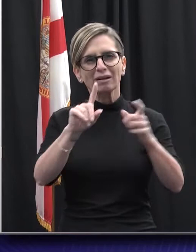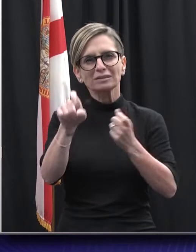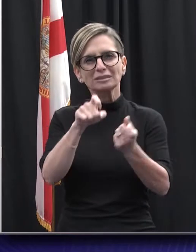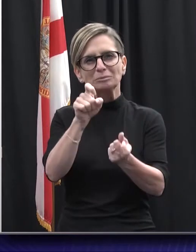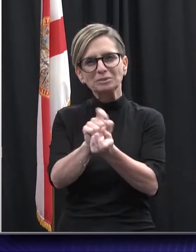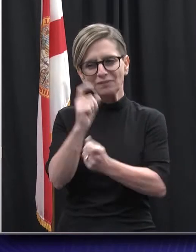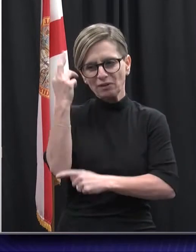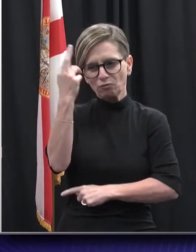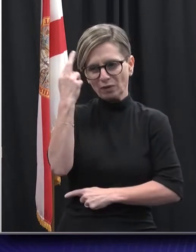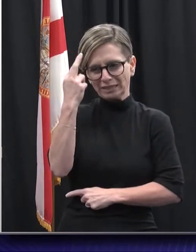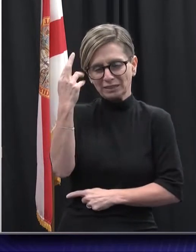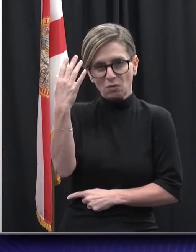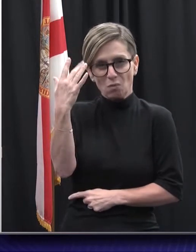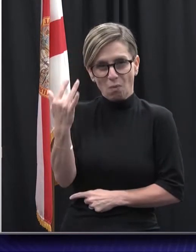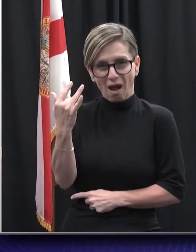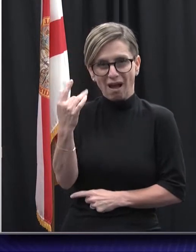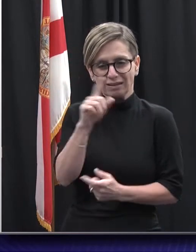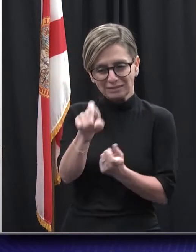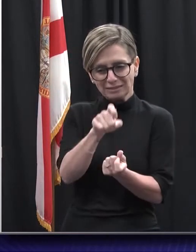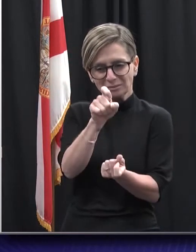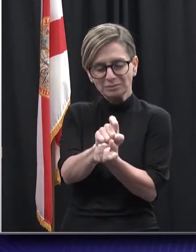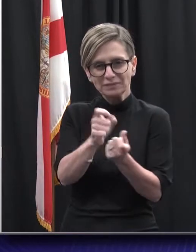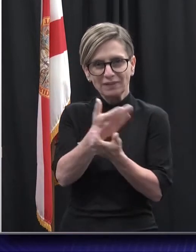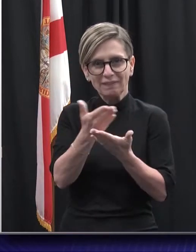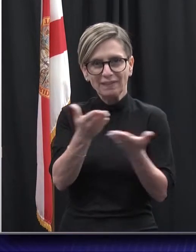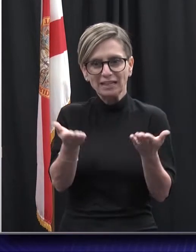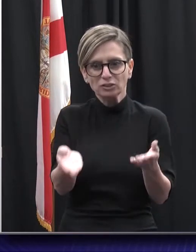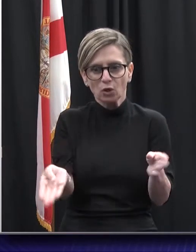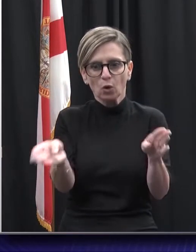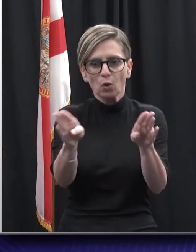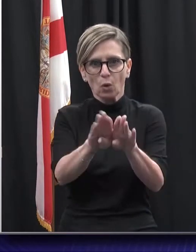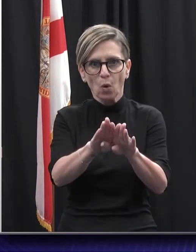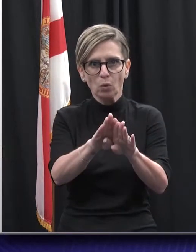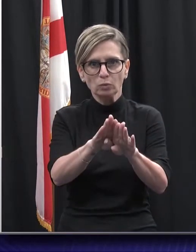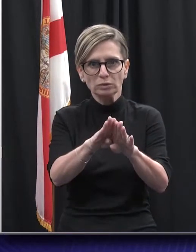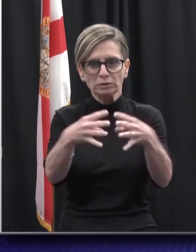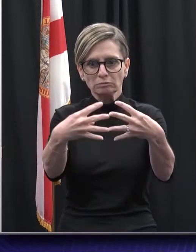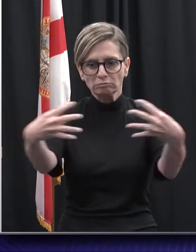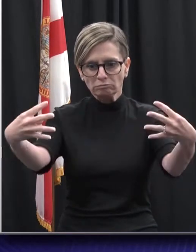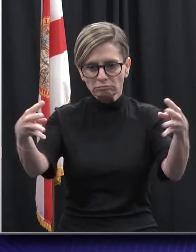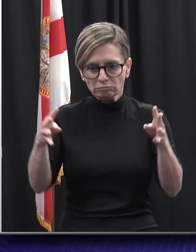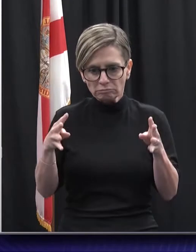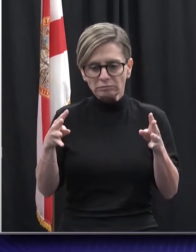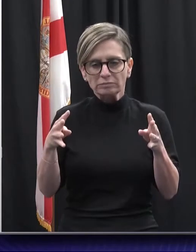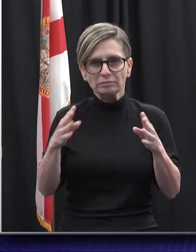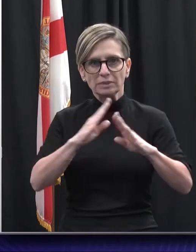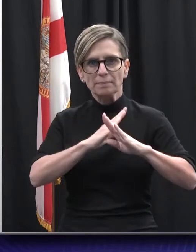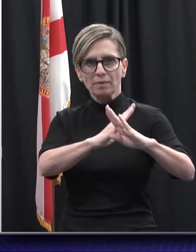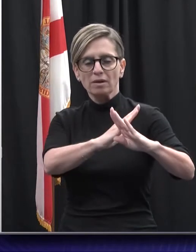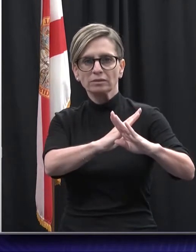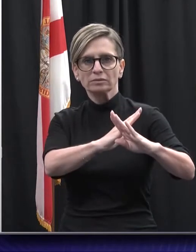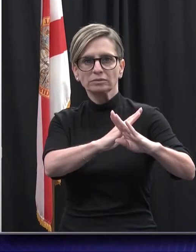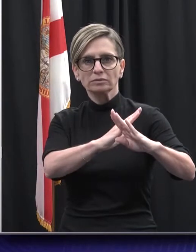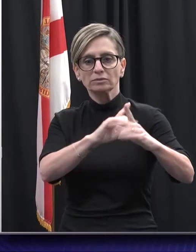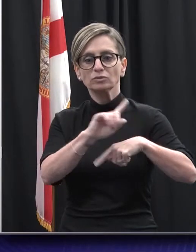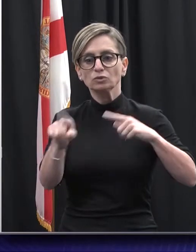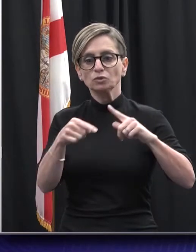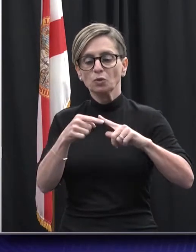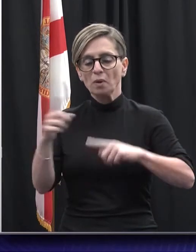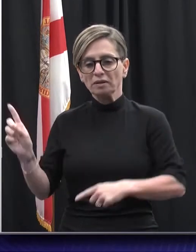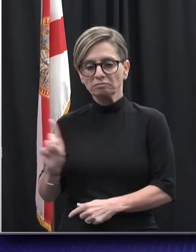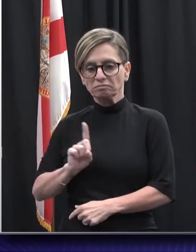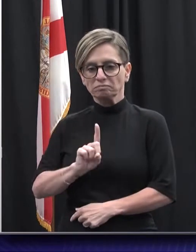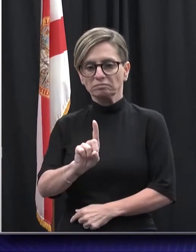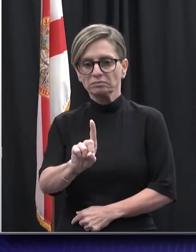certain things have been closed and locked up and tape is put there. So please, when you go up to an area, do not move forward if you